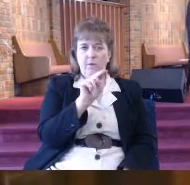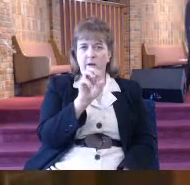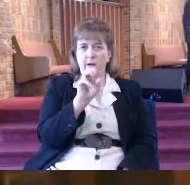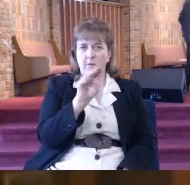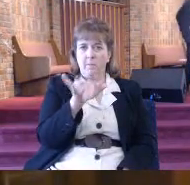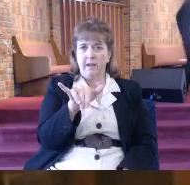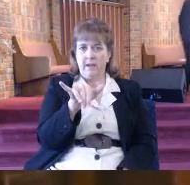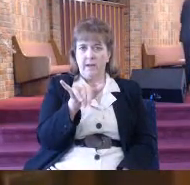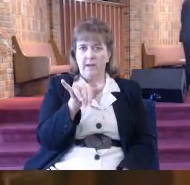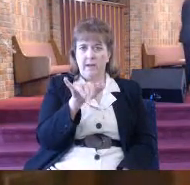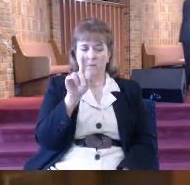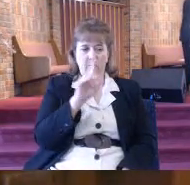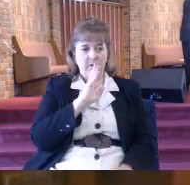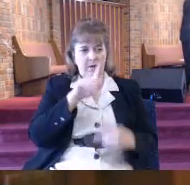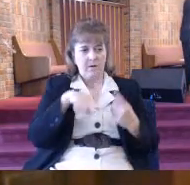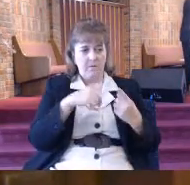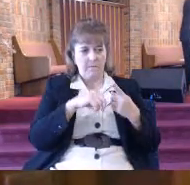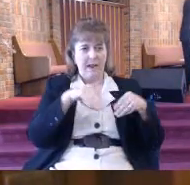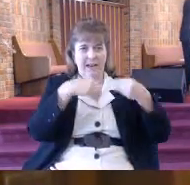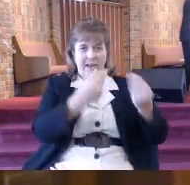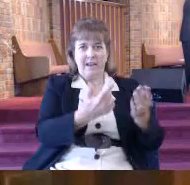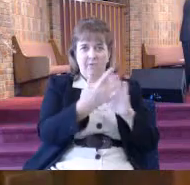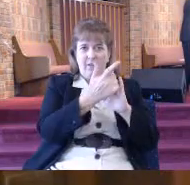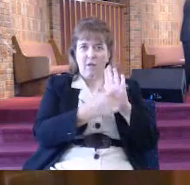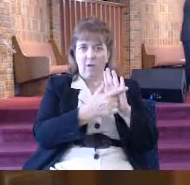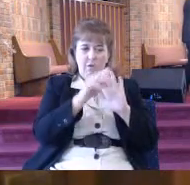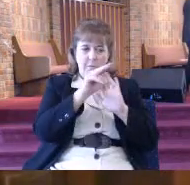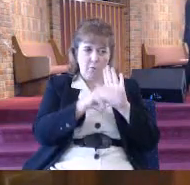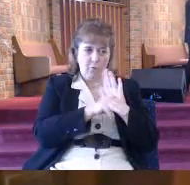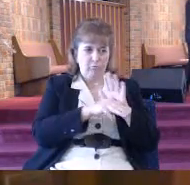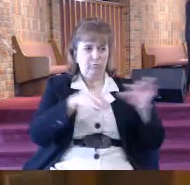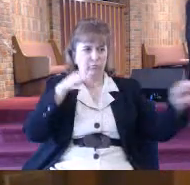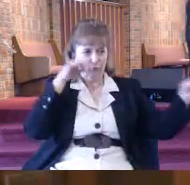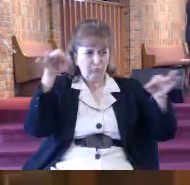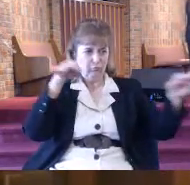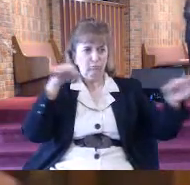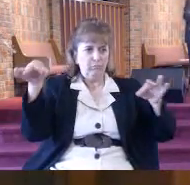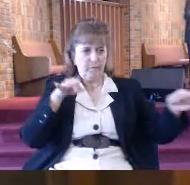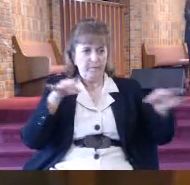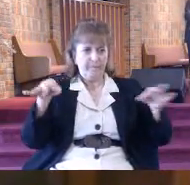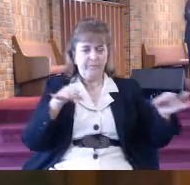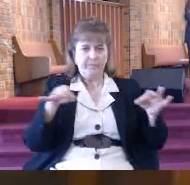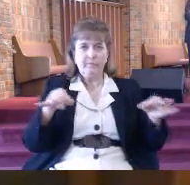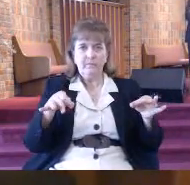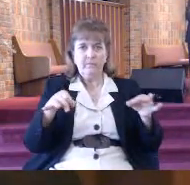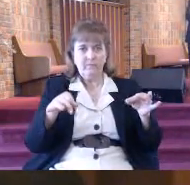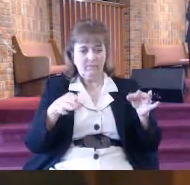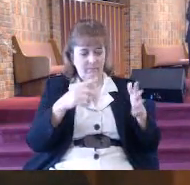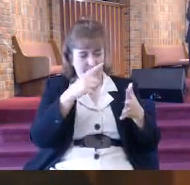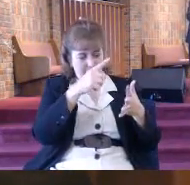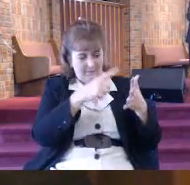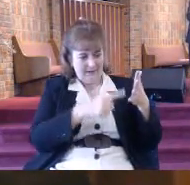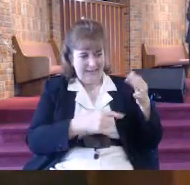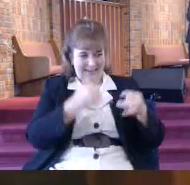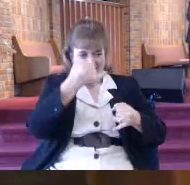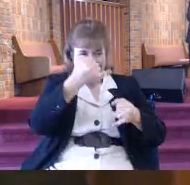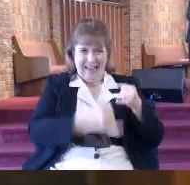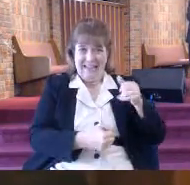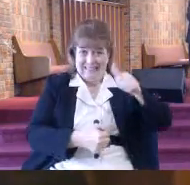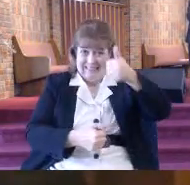verse 21, when Moses is giving the law there, he says, as the last commandment of the Ten